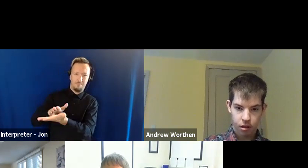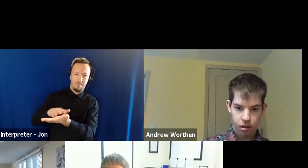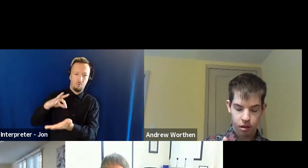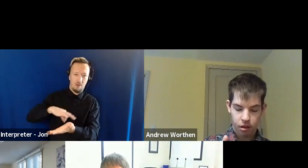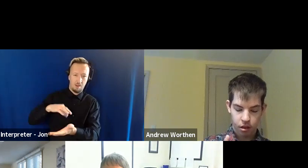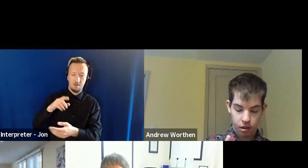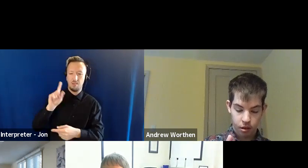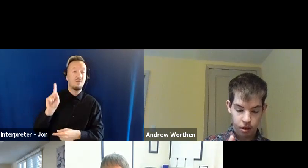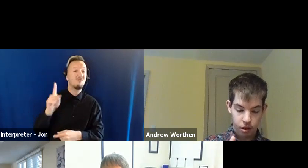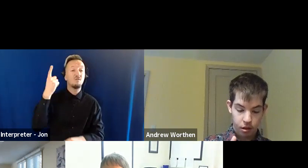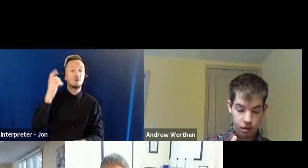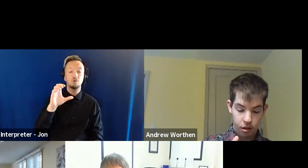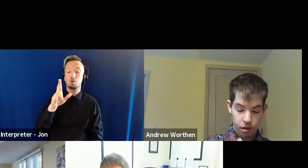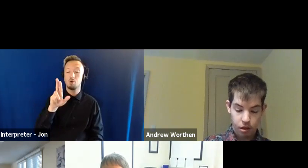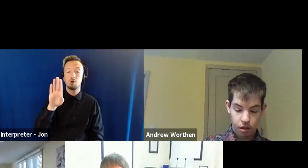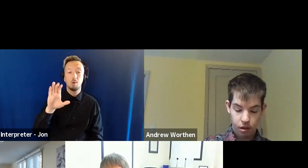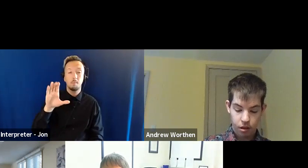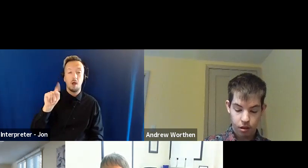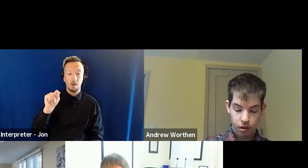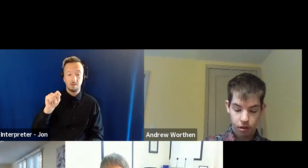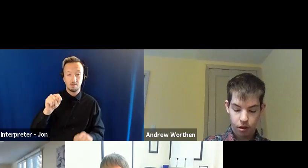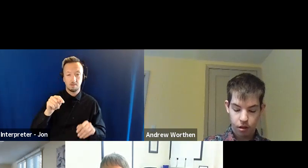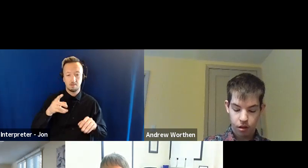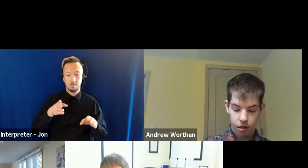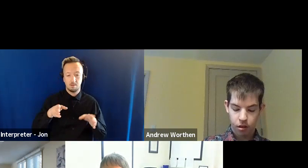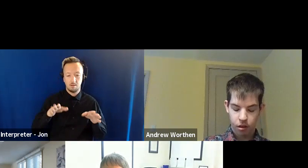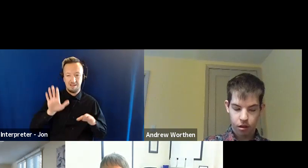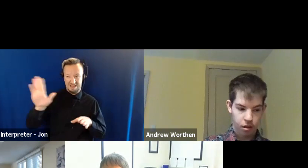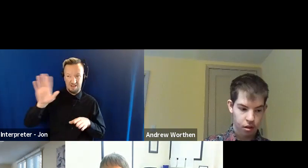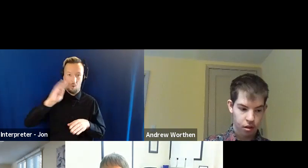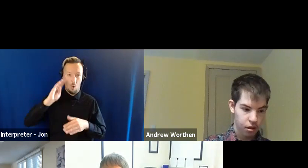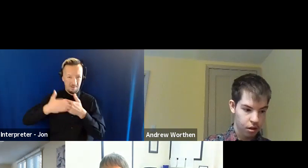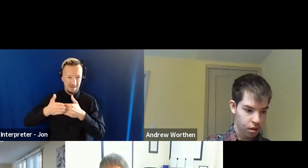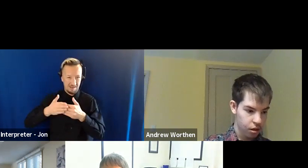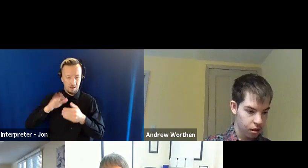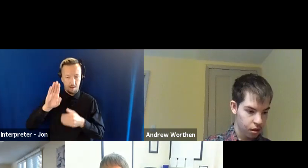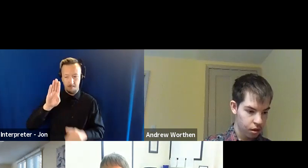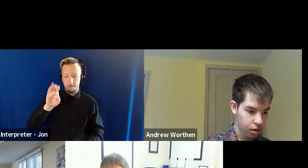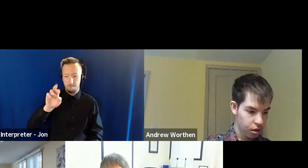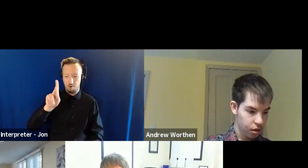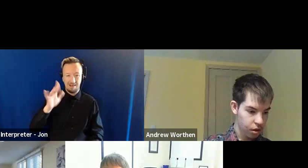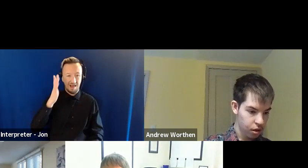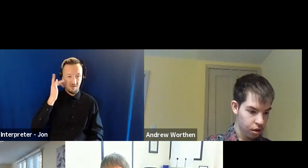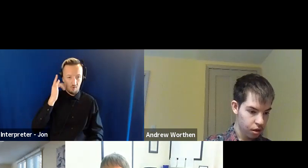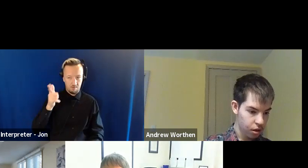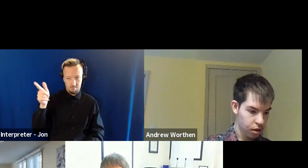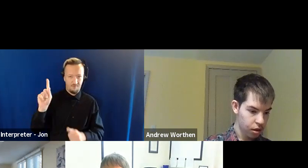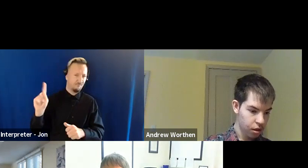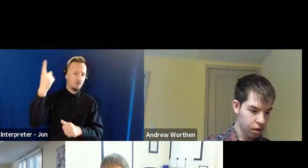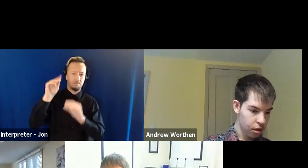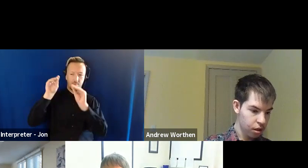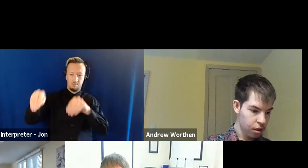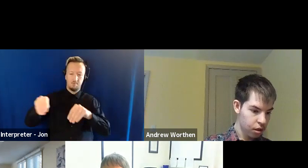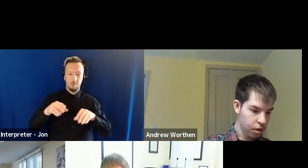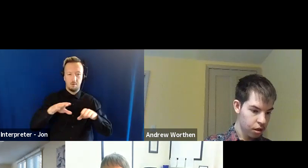United States being installed near his home in Oakland, in Berkeley, California. So we give him credit for the first